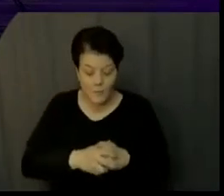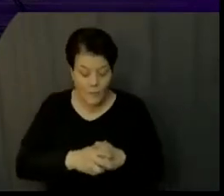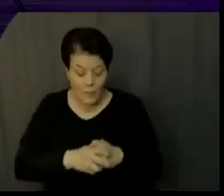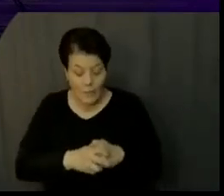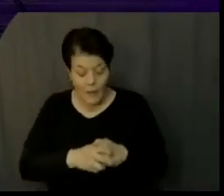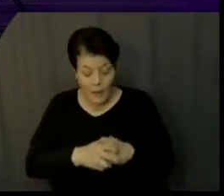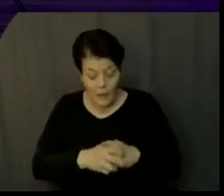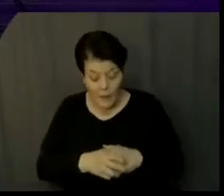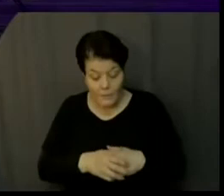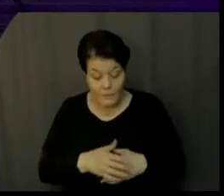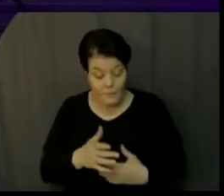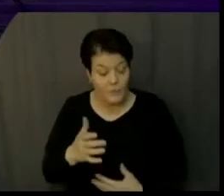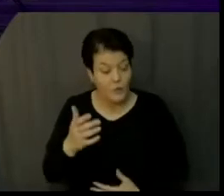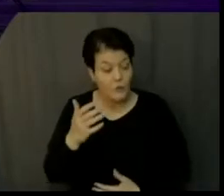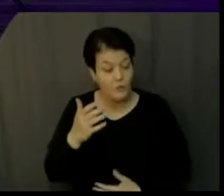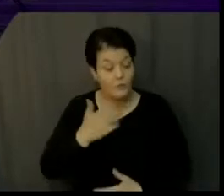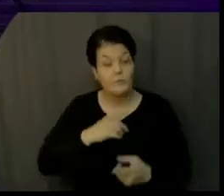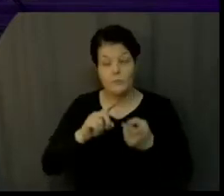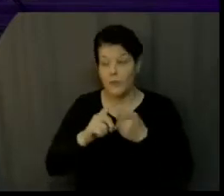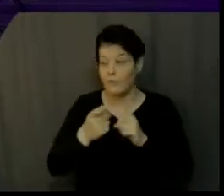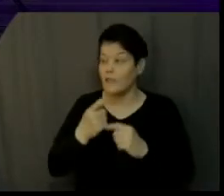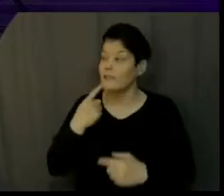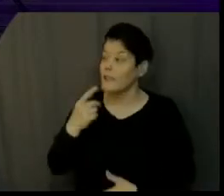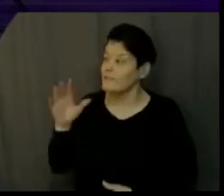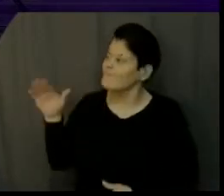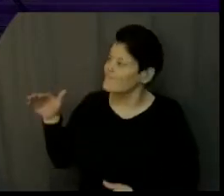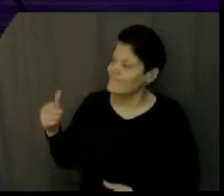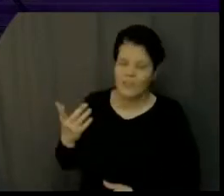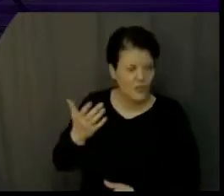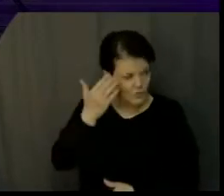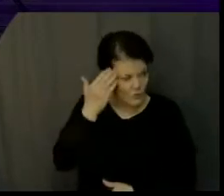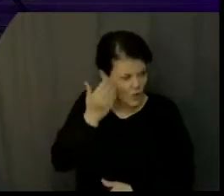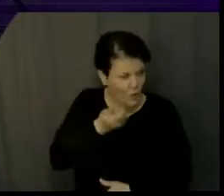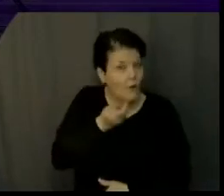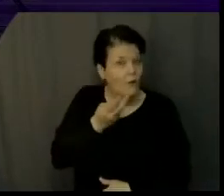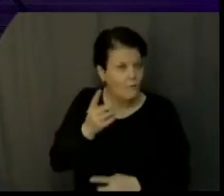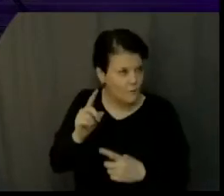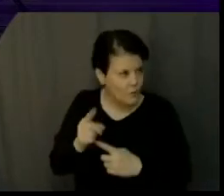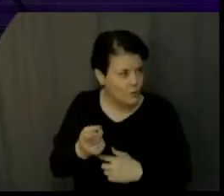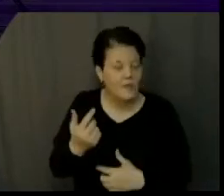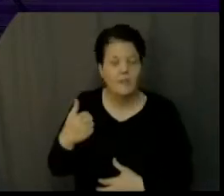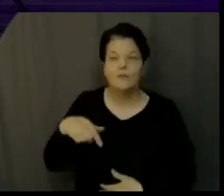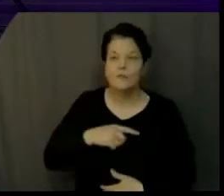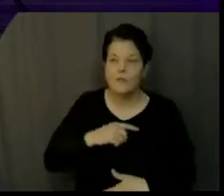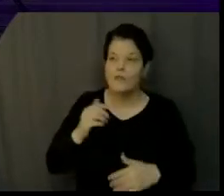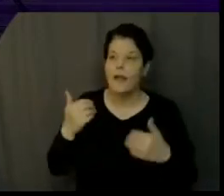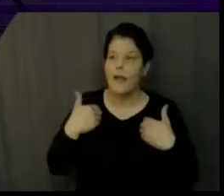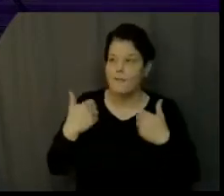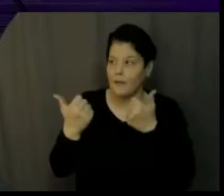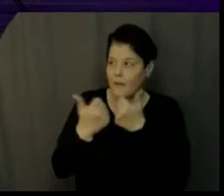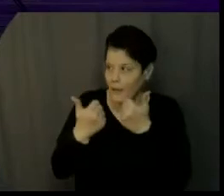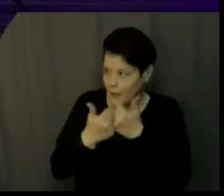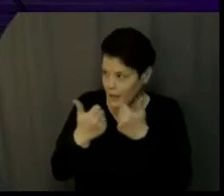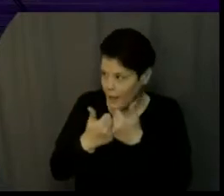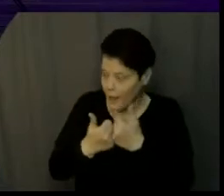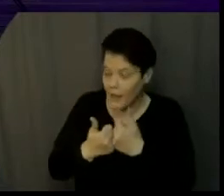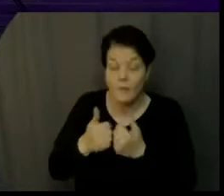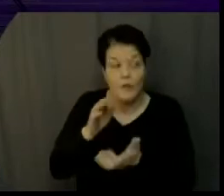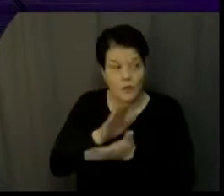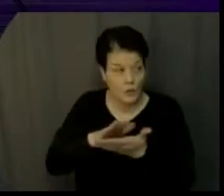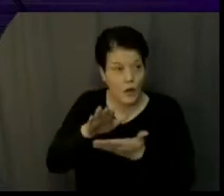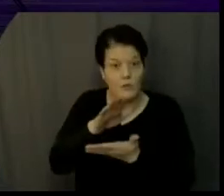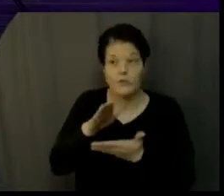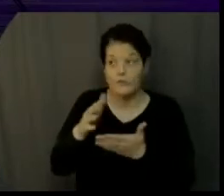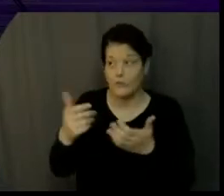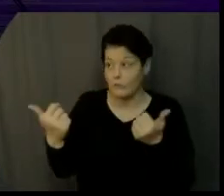couple weeks, we're living in Kansas City. He said, here in a couple weeks, they're playing Penn State in Happy Valley. You and I, we're